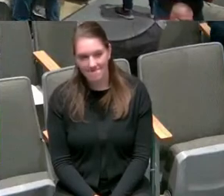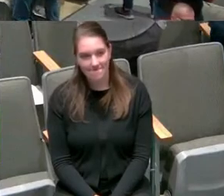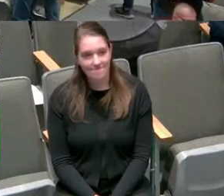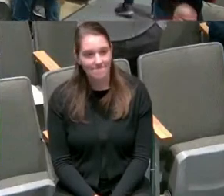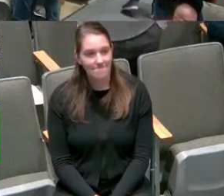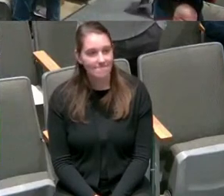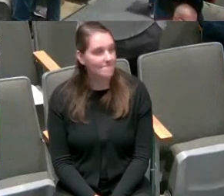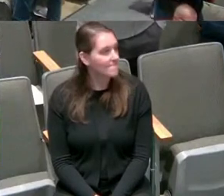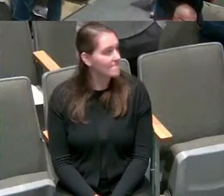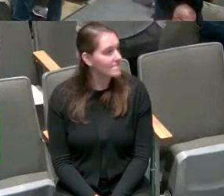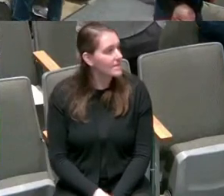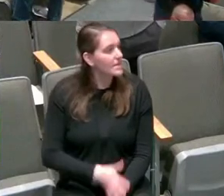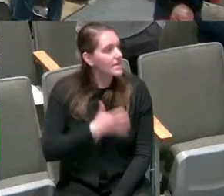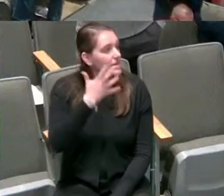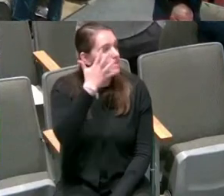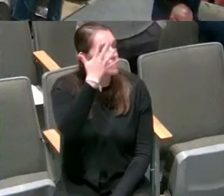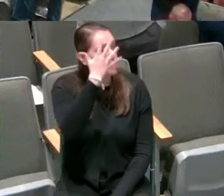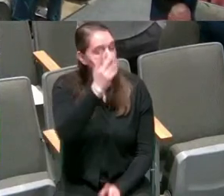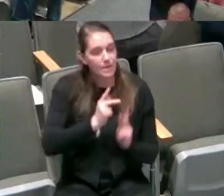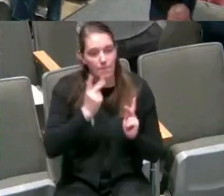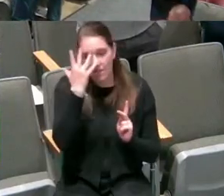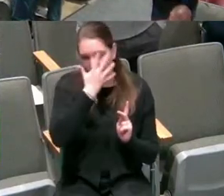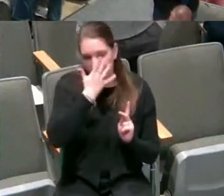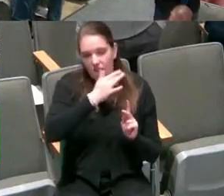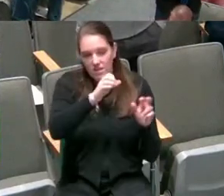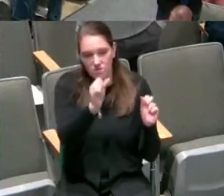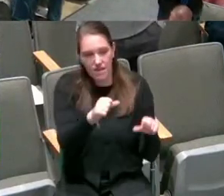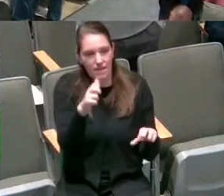folks in front you may be seated